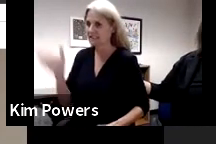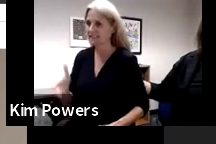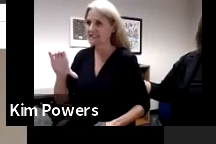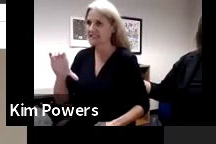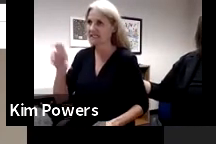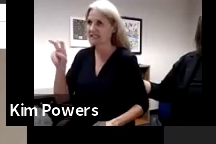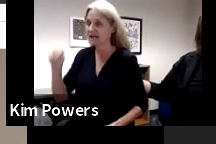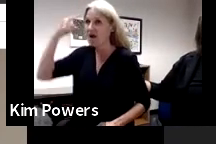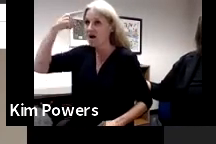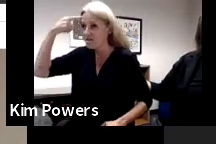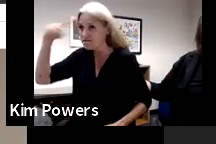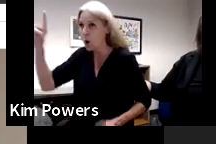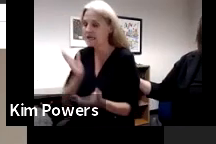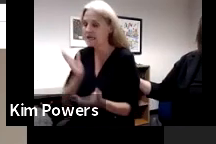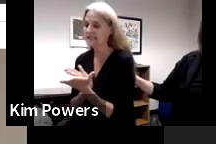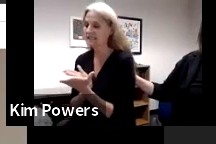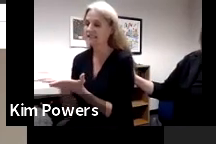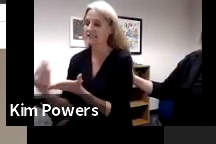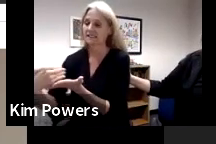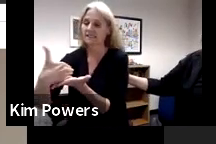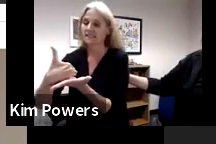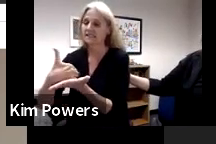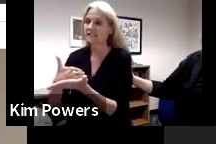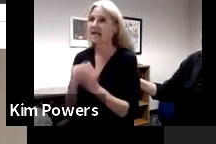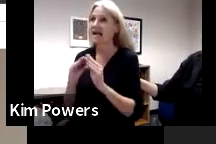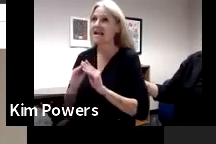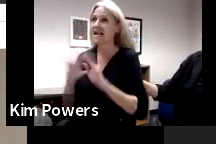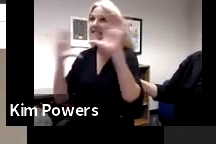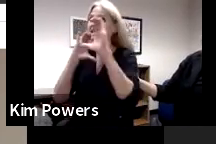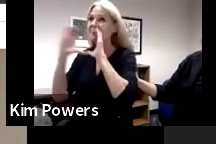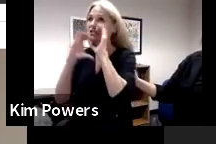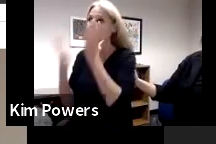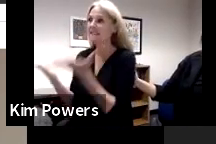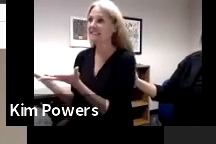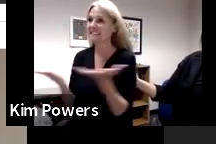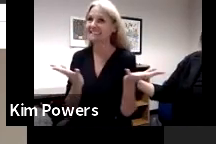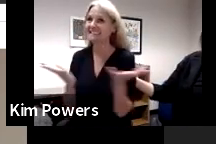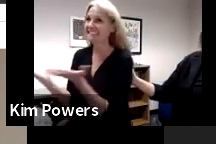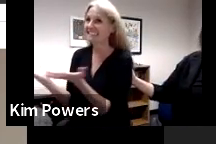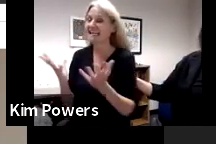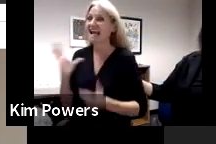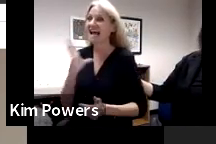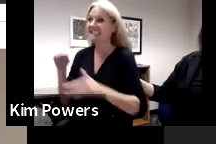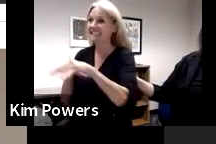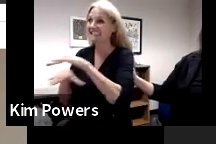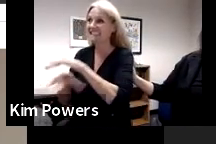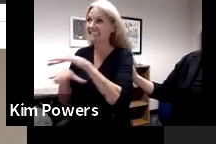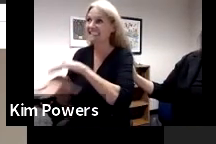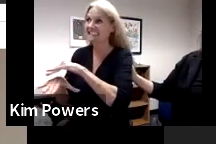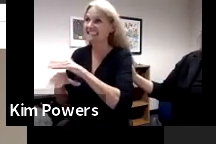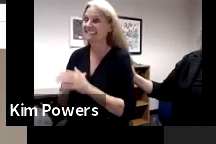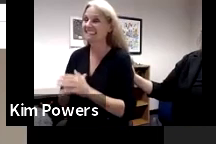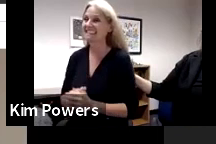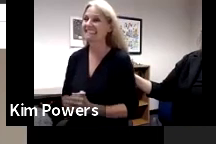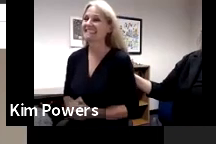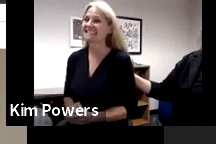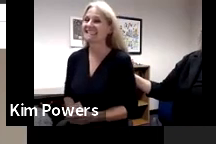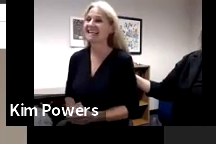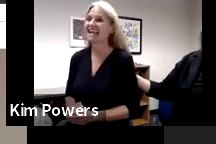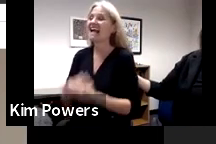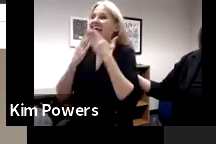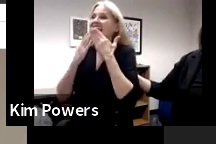to extend its application to SSPs and CNs so as to provide truly genuine,